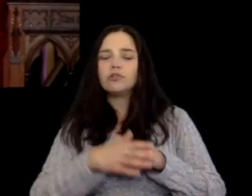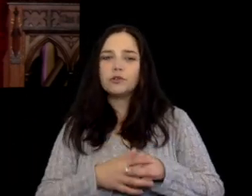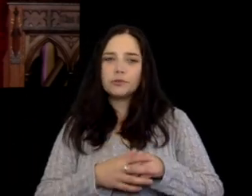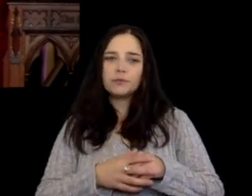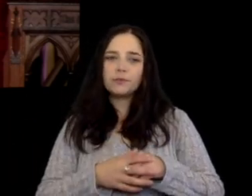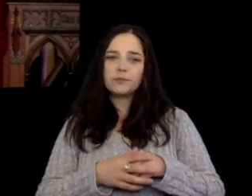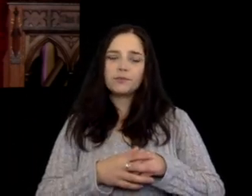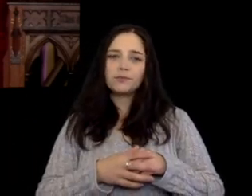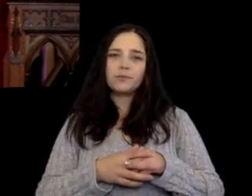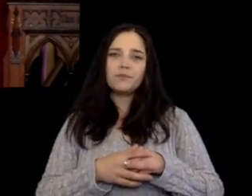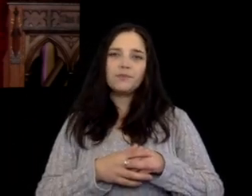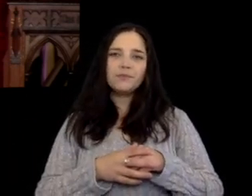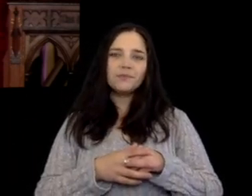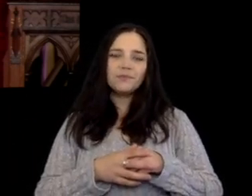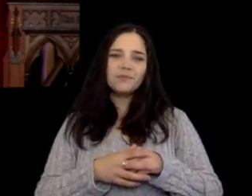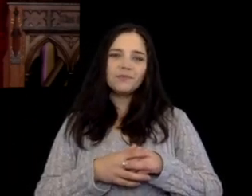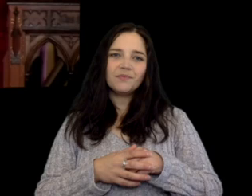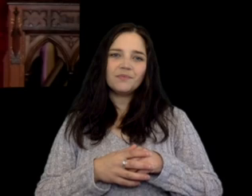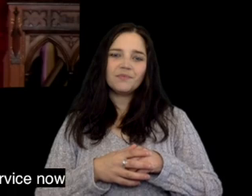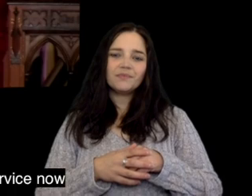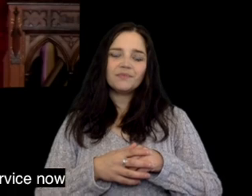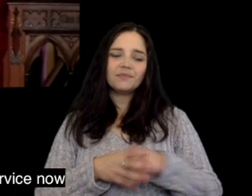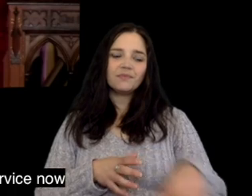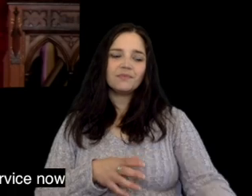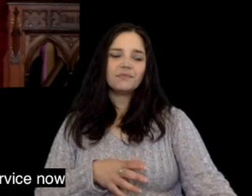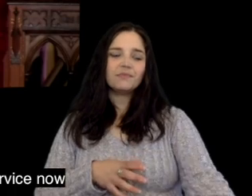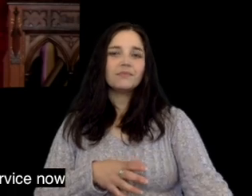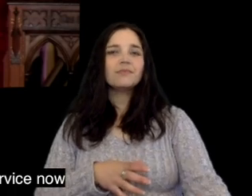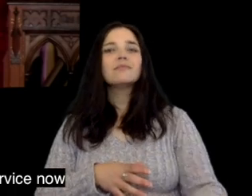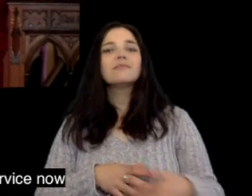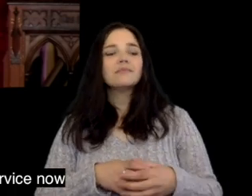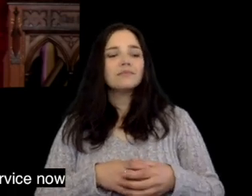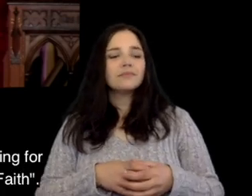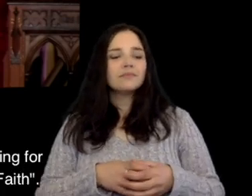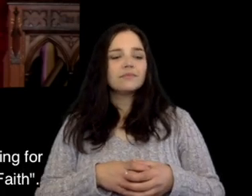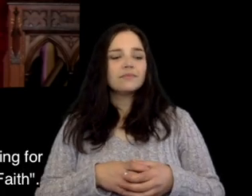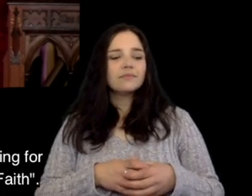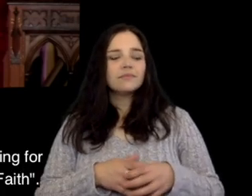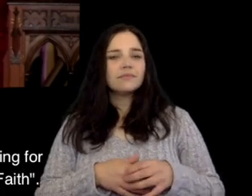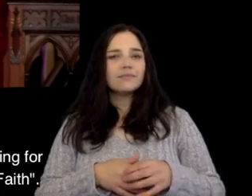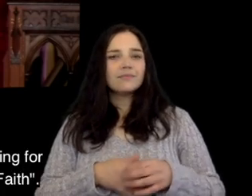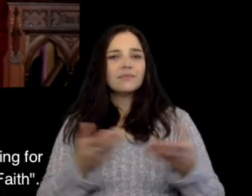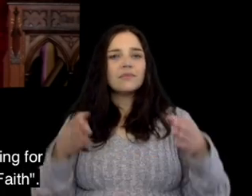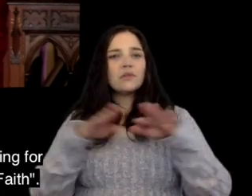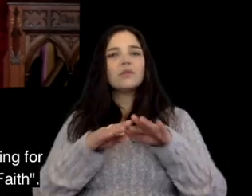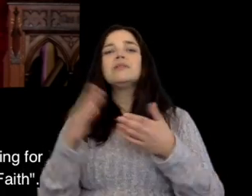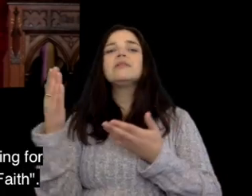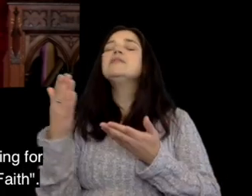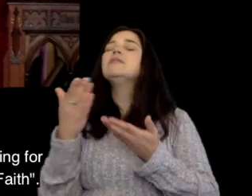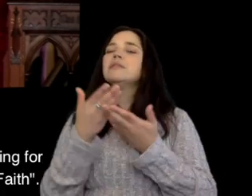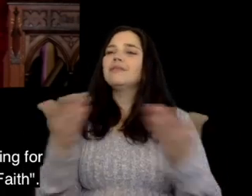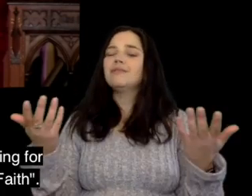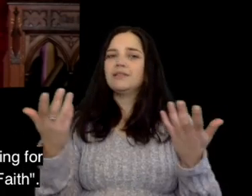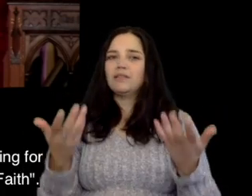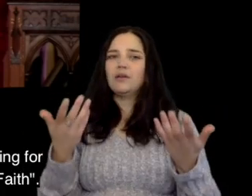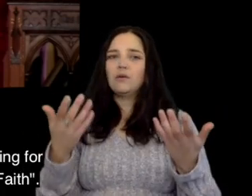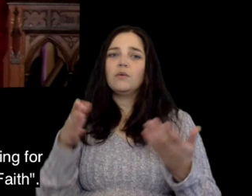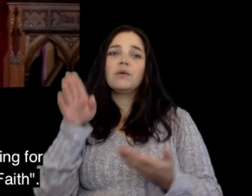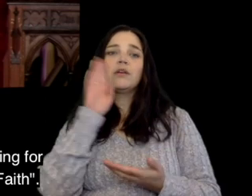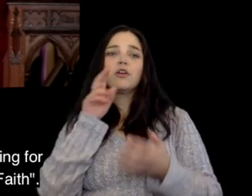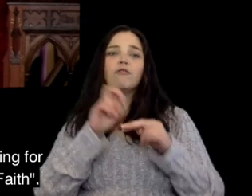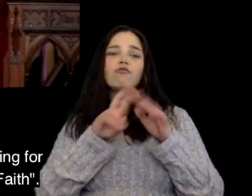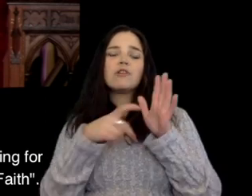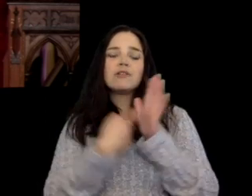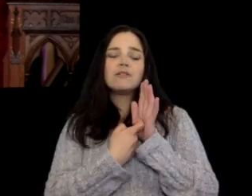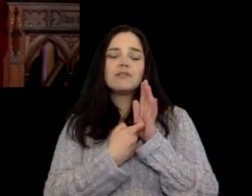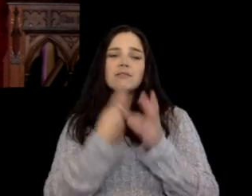future as you feel God leads you to do that. We're going to close our service now as we